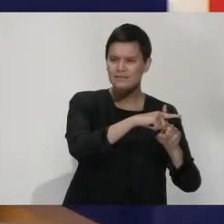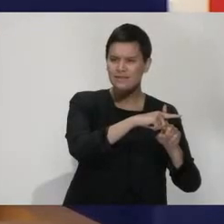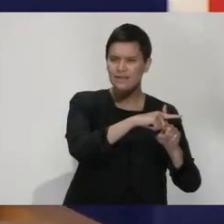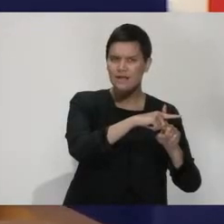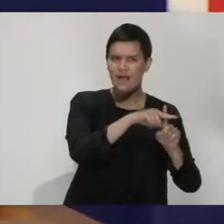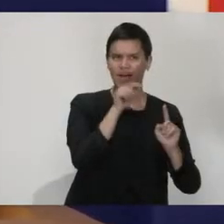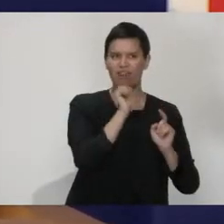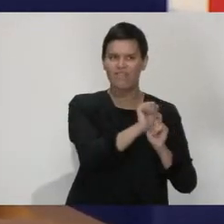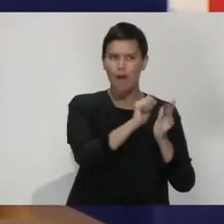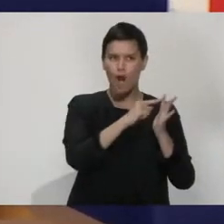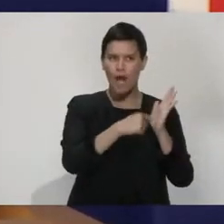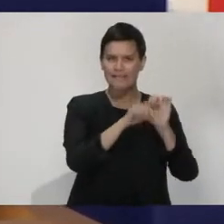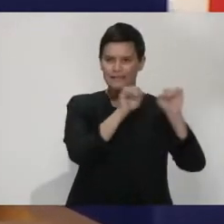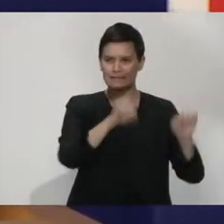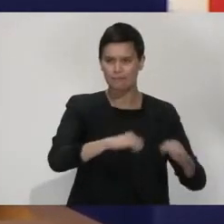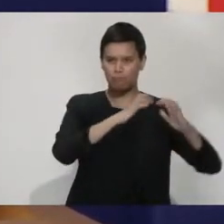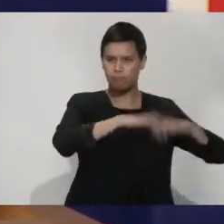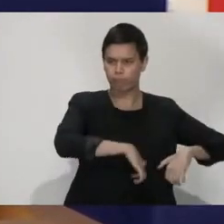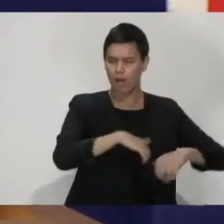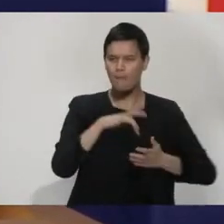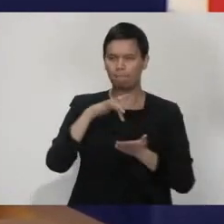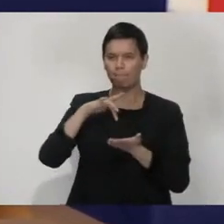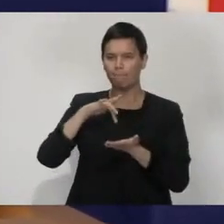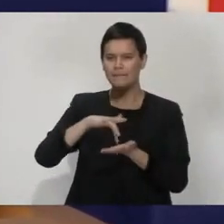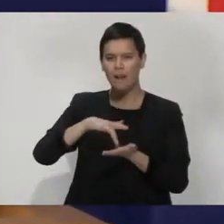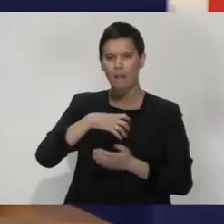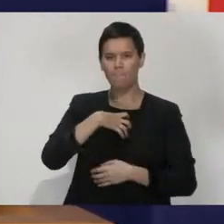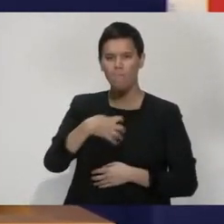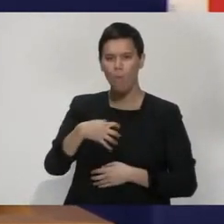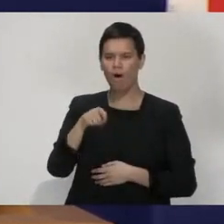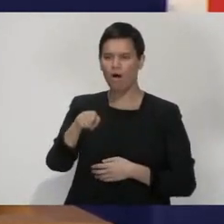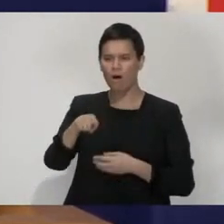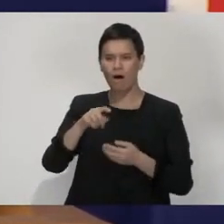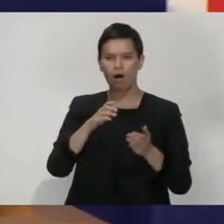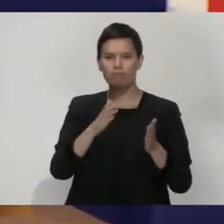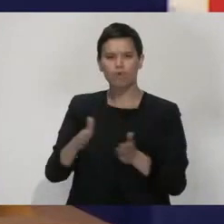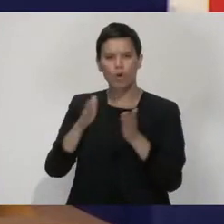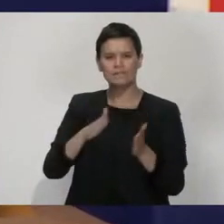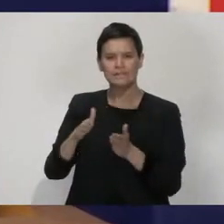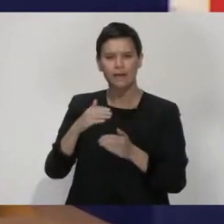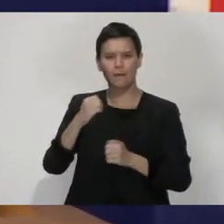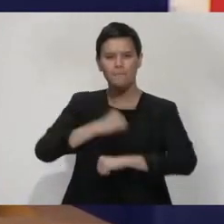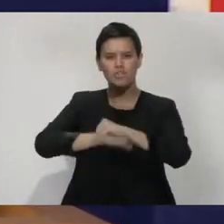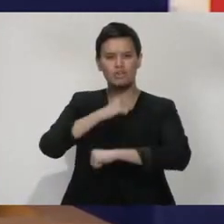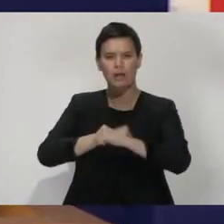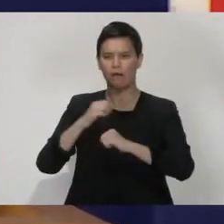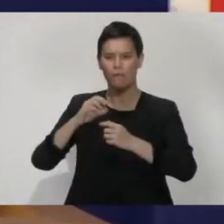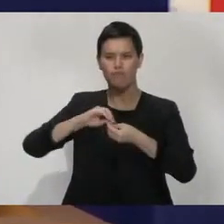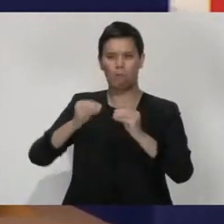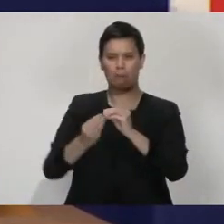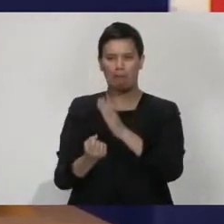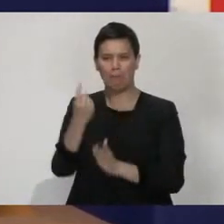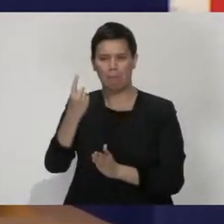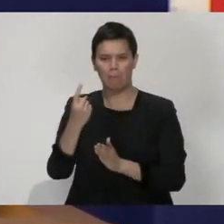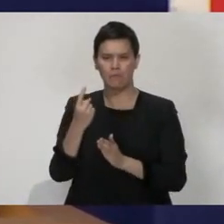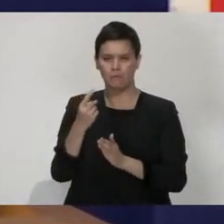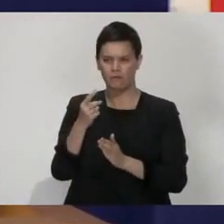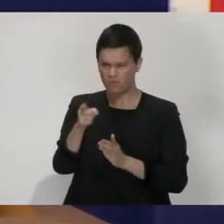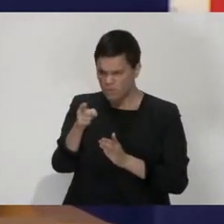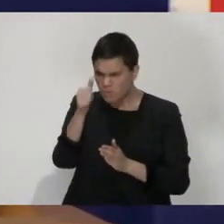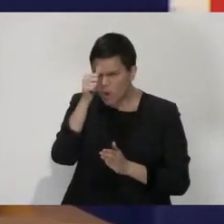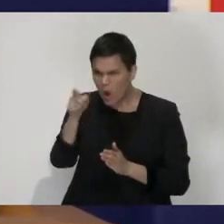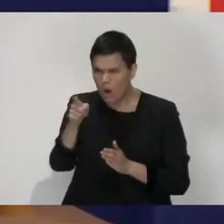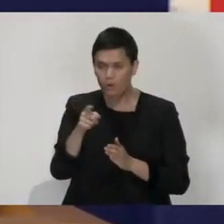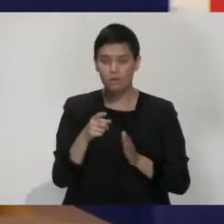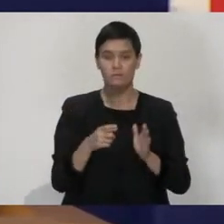Plus's IT system is down and that Middlemore is having a problem with a processing machine? I haven't been advised of any issues, but we'll look